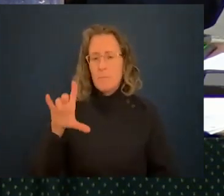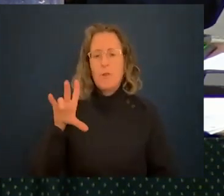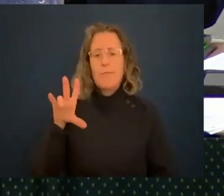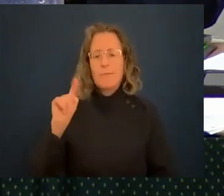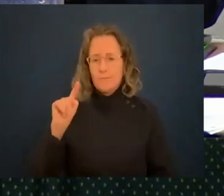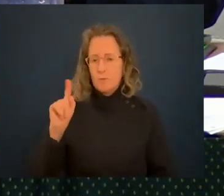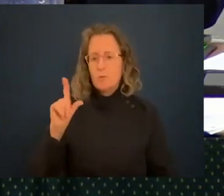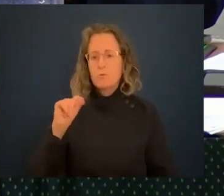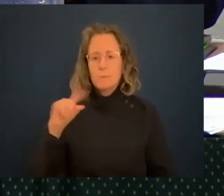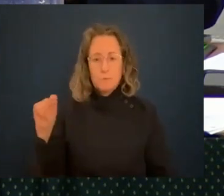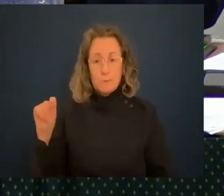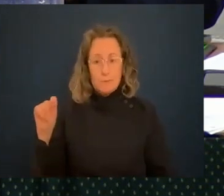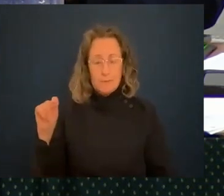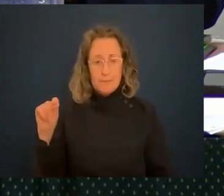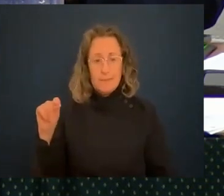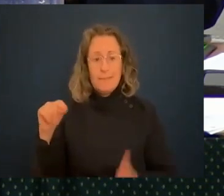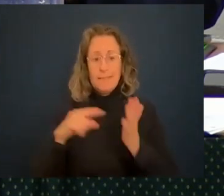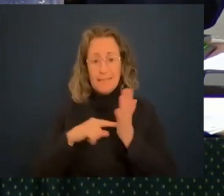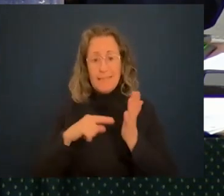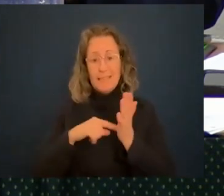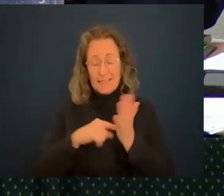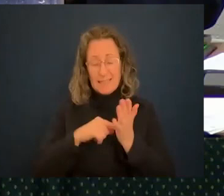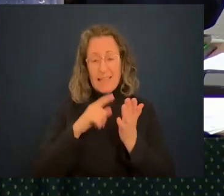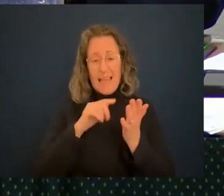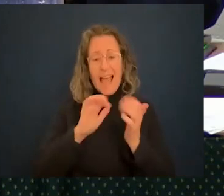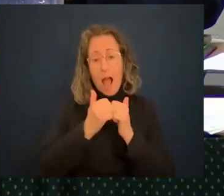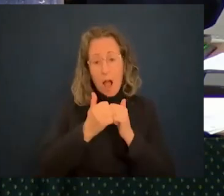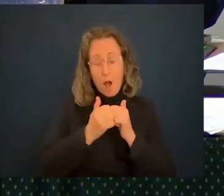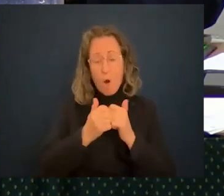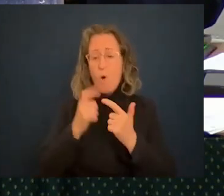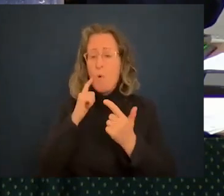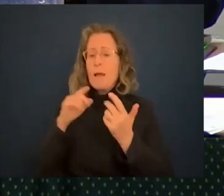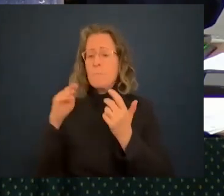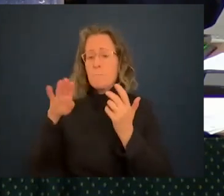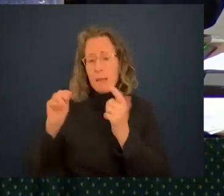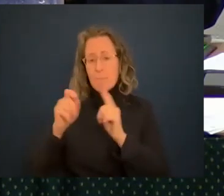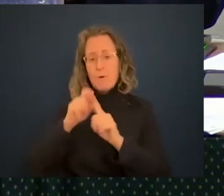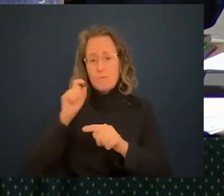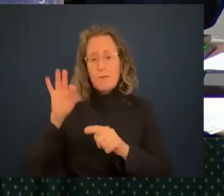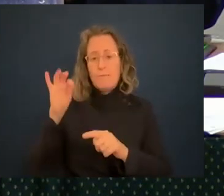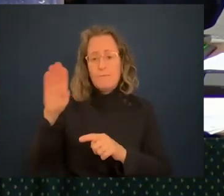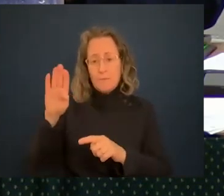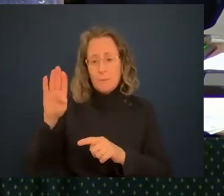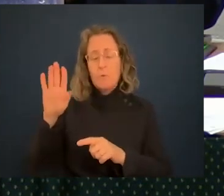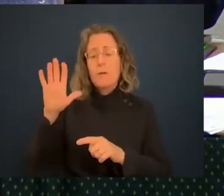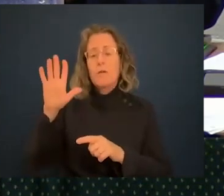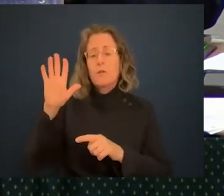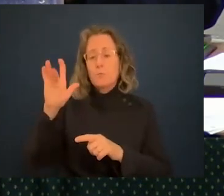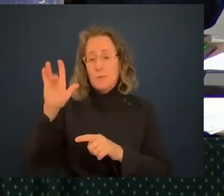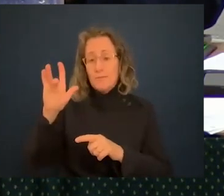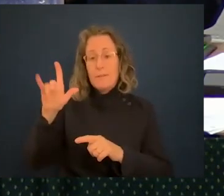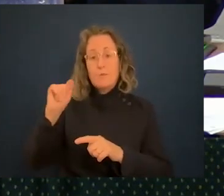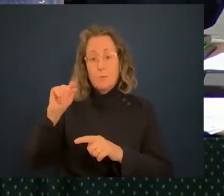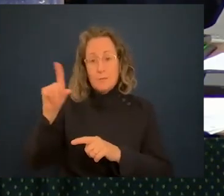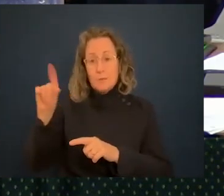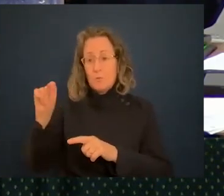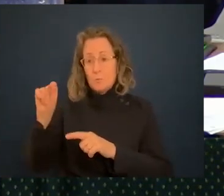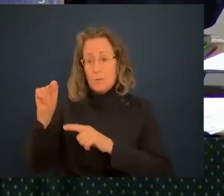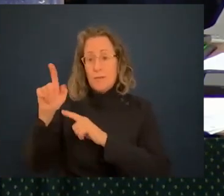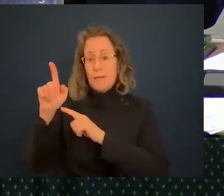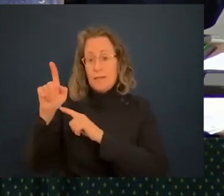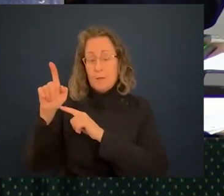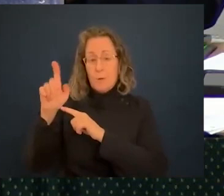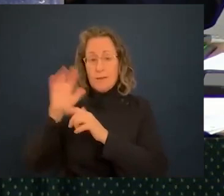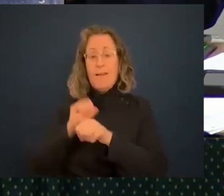in the manner described in the memorandum dated February 25th 2021 that's the that's